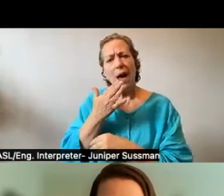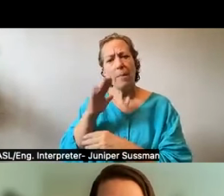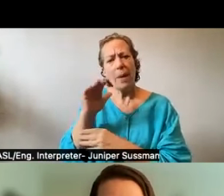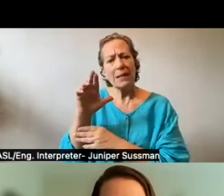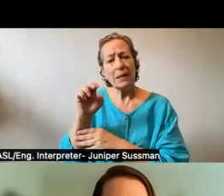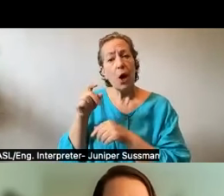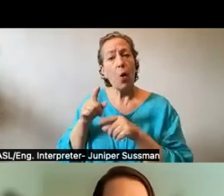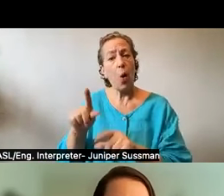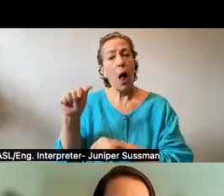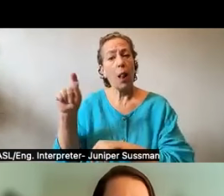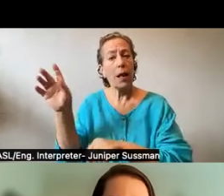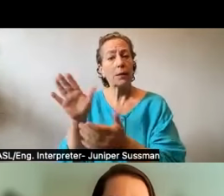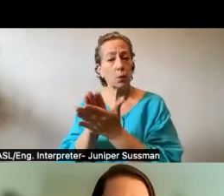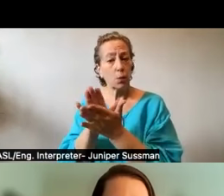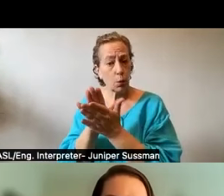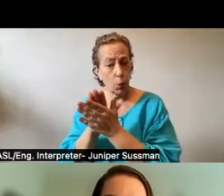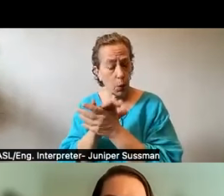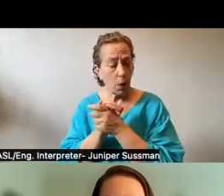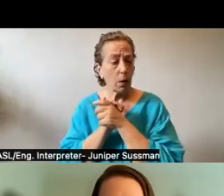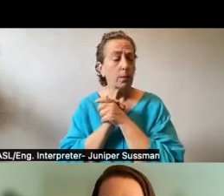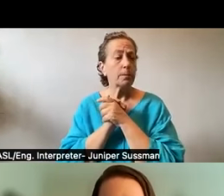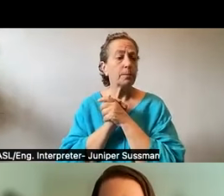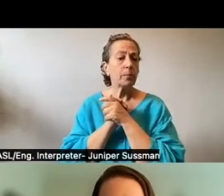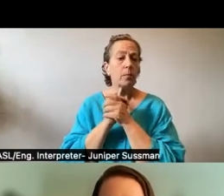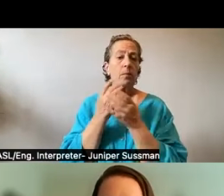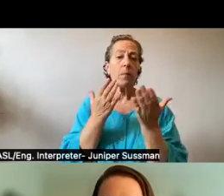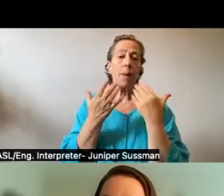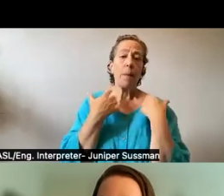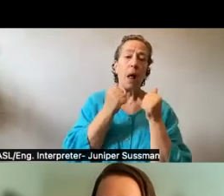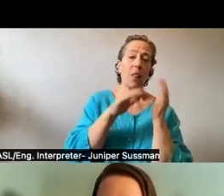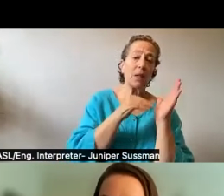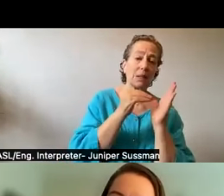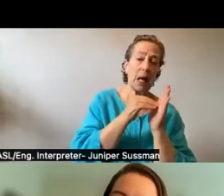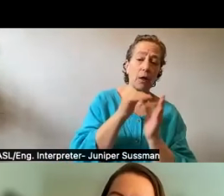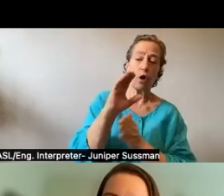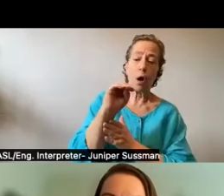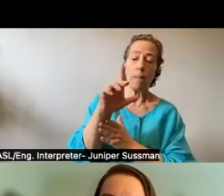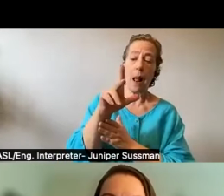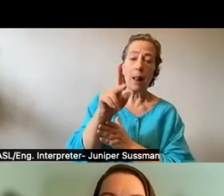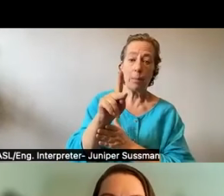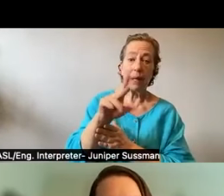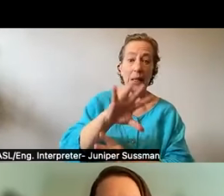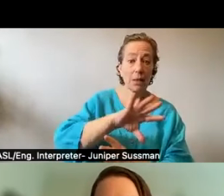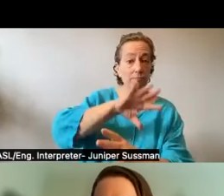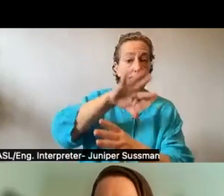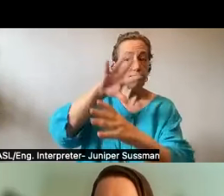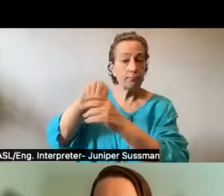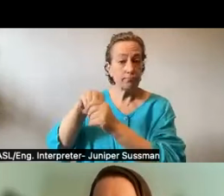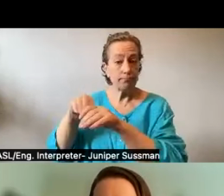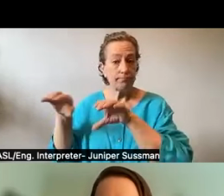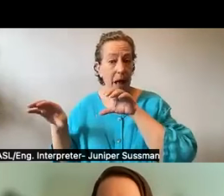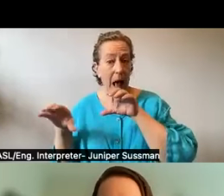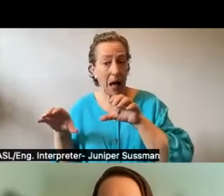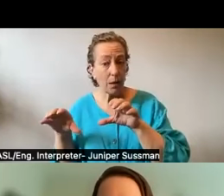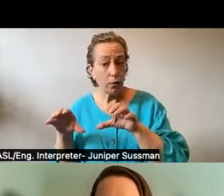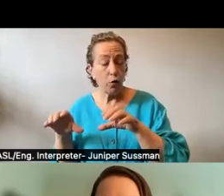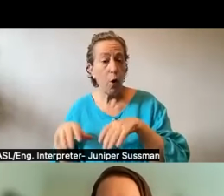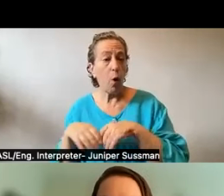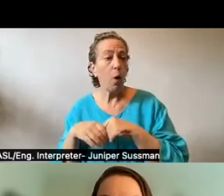school. And perhaps the health center and an MLP has an active role, as we discussed in a prior webinar, has an active role